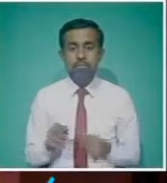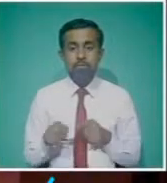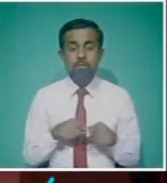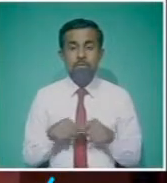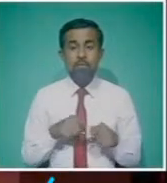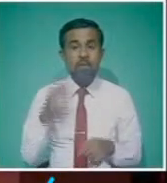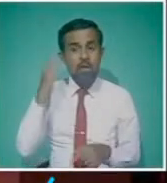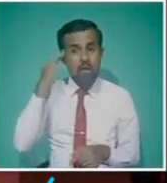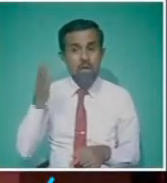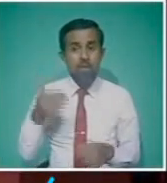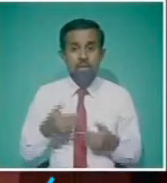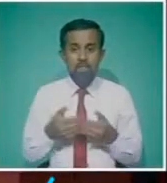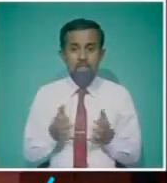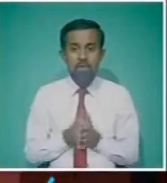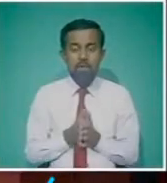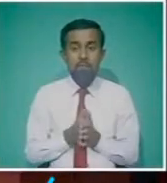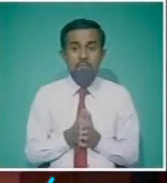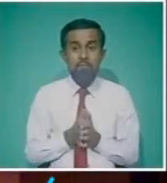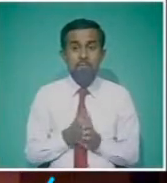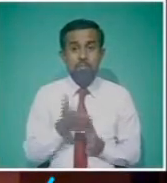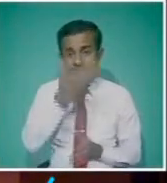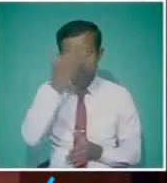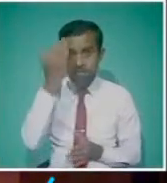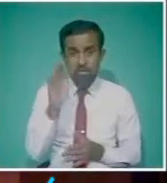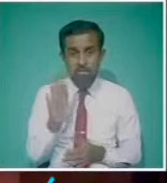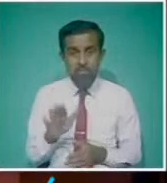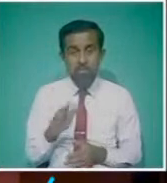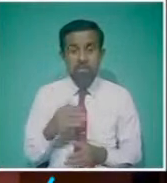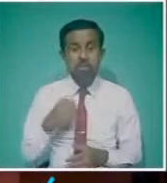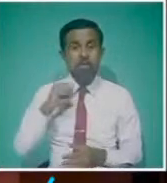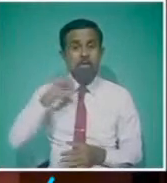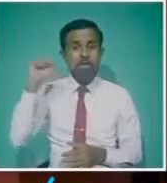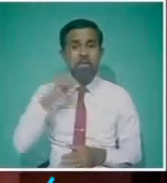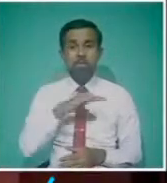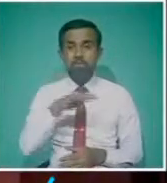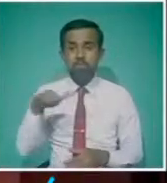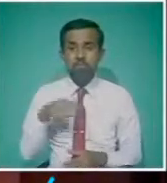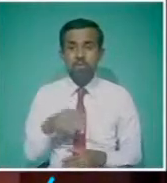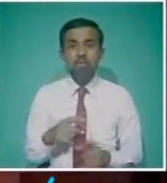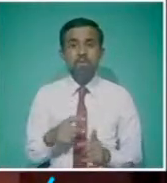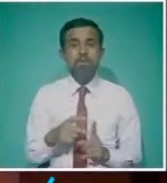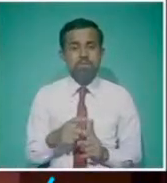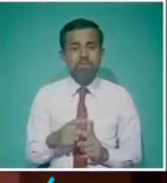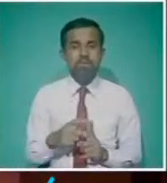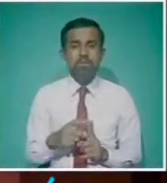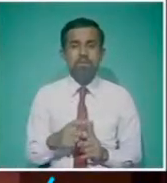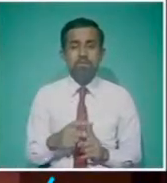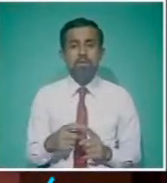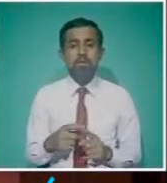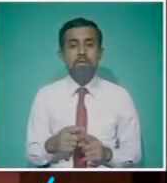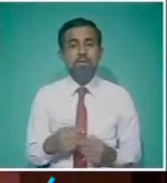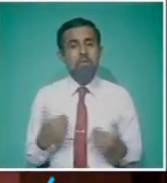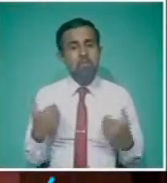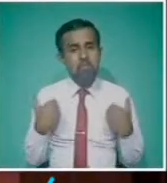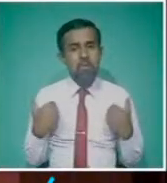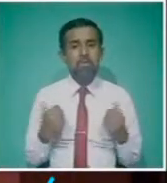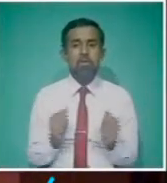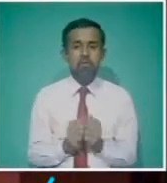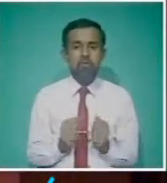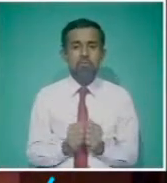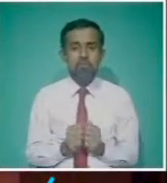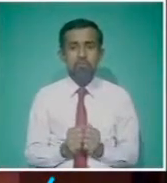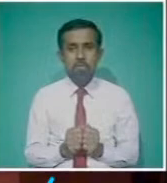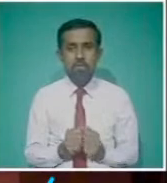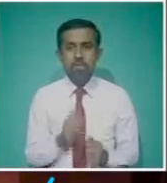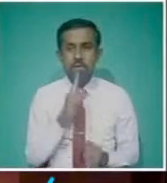nation and the Crown. This chamber also pays its respects to Her late